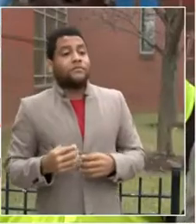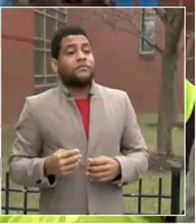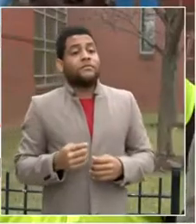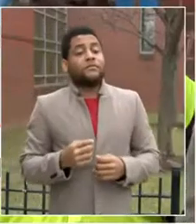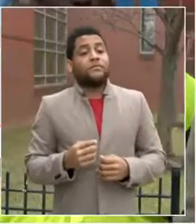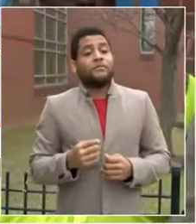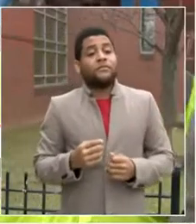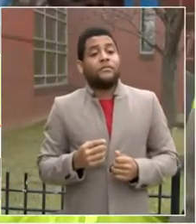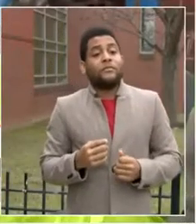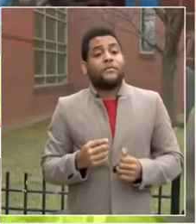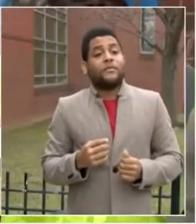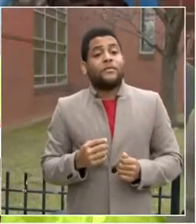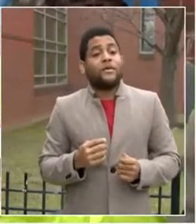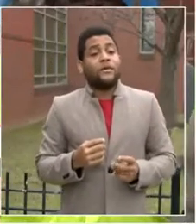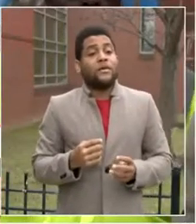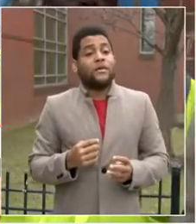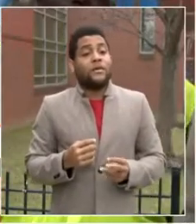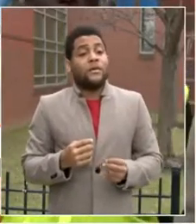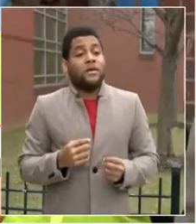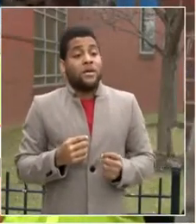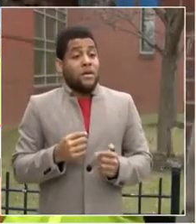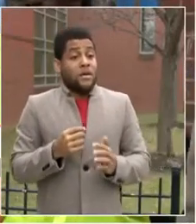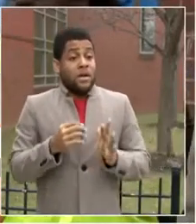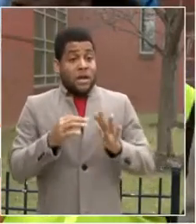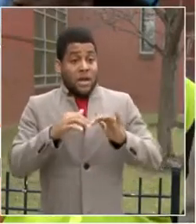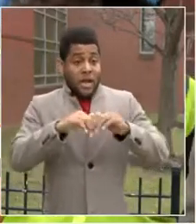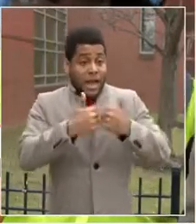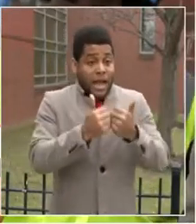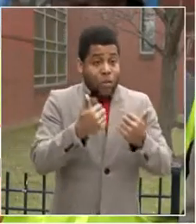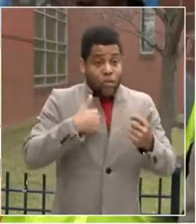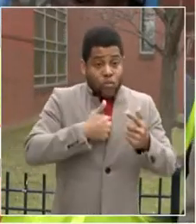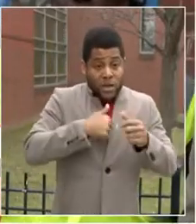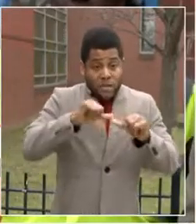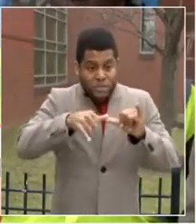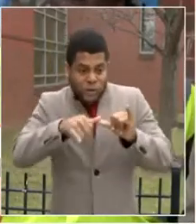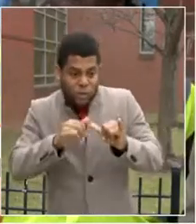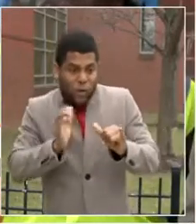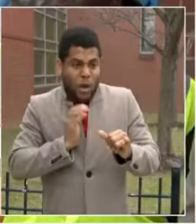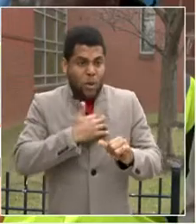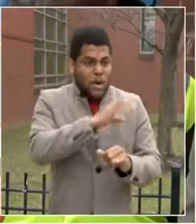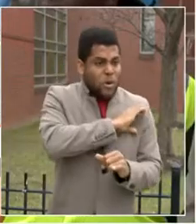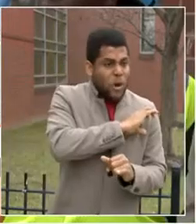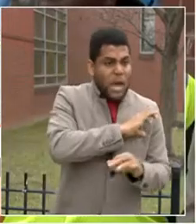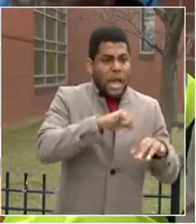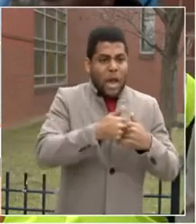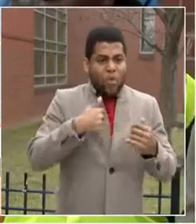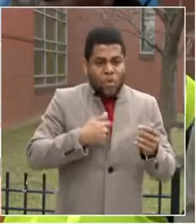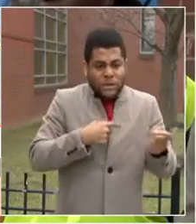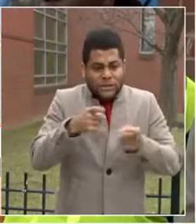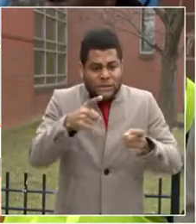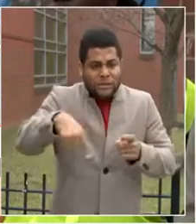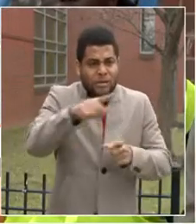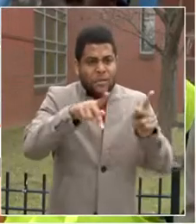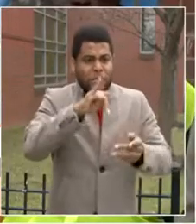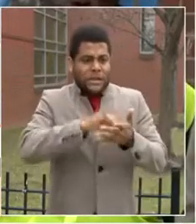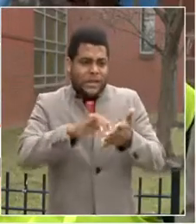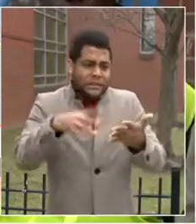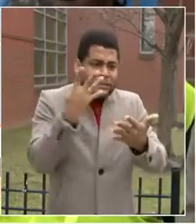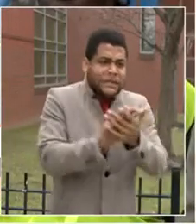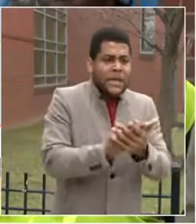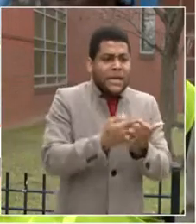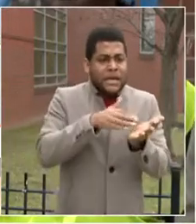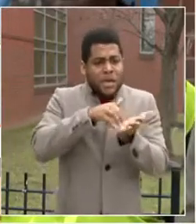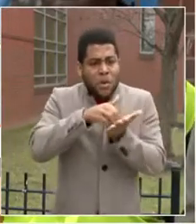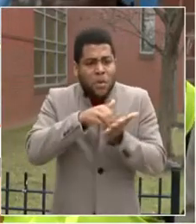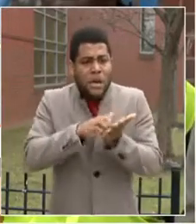The true measure of our character is how we treat the poor, the disfavored, the accused, the incarcerated, and the condemned. This budget